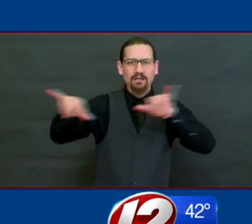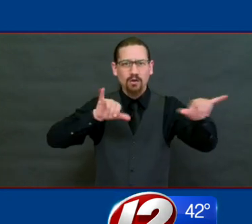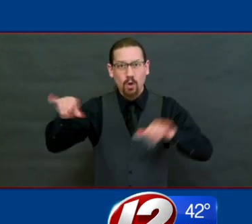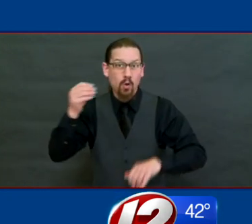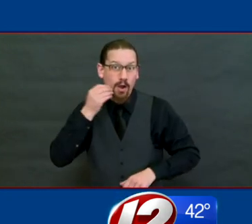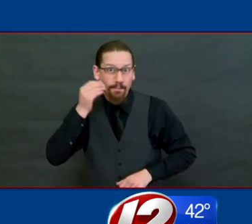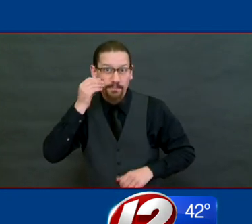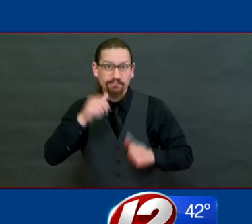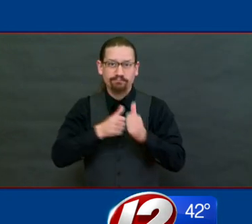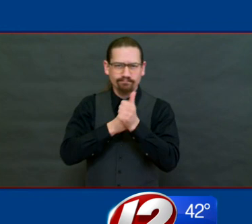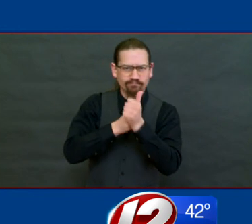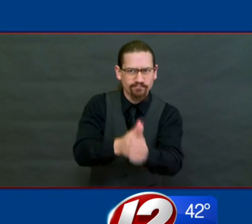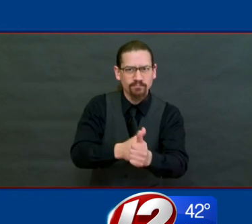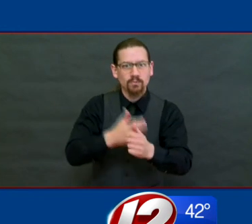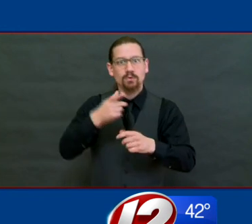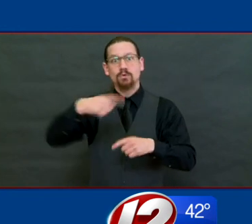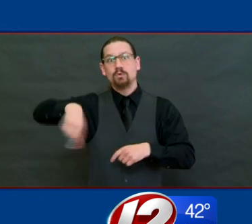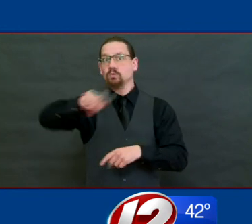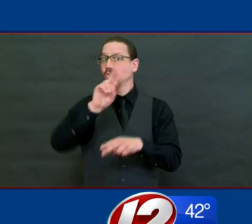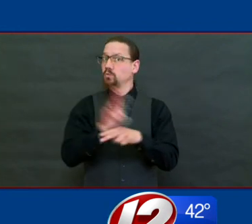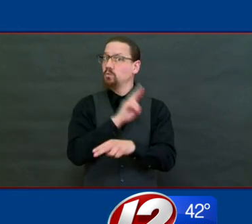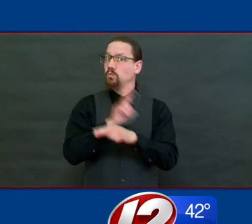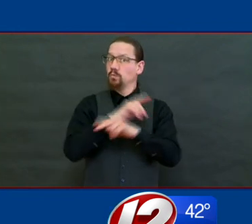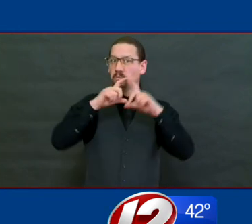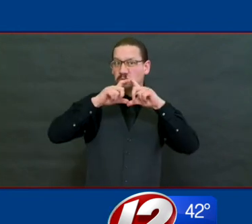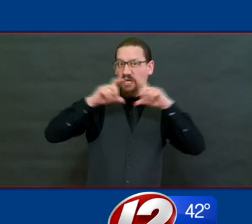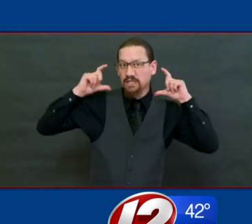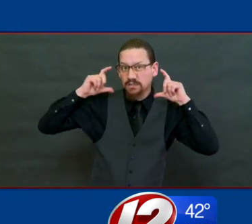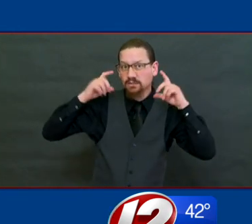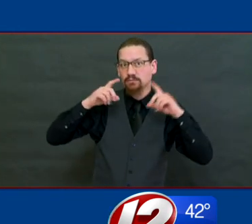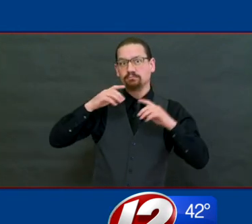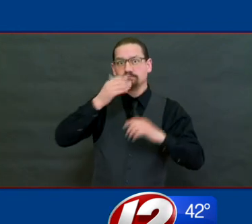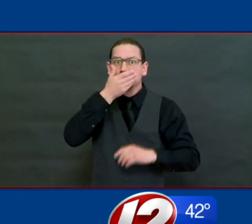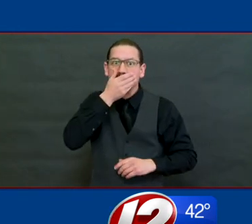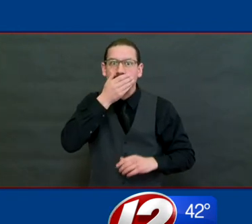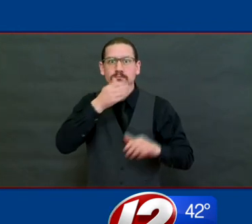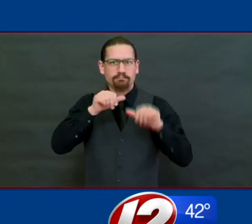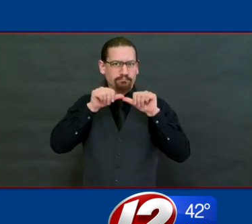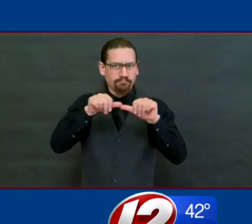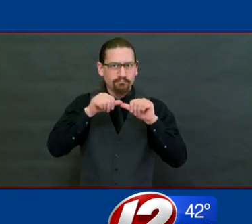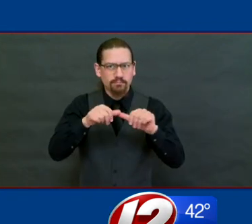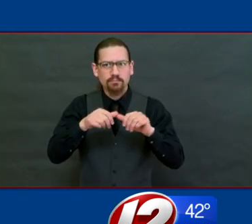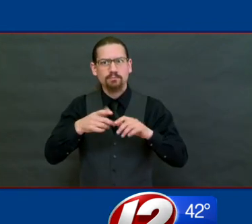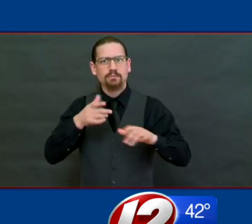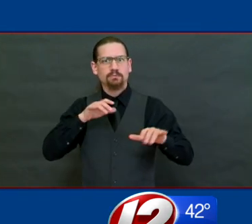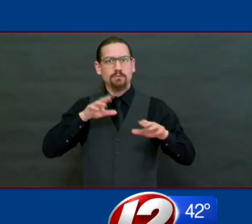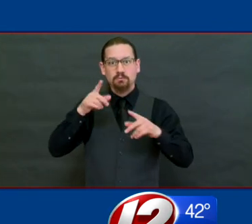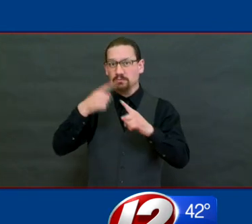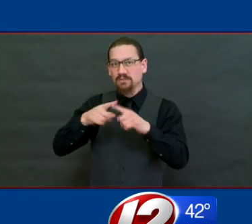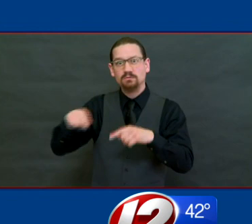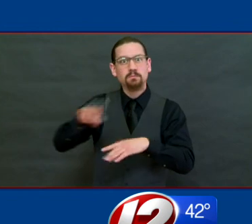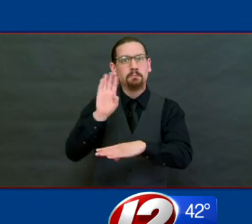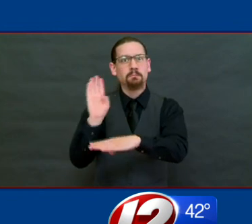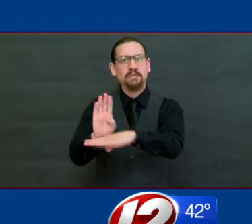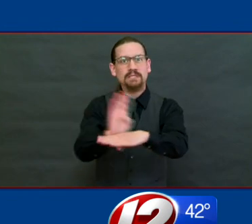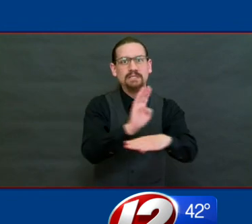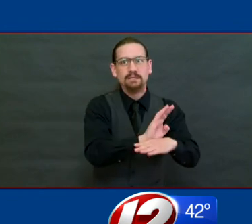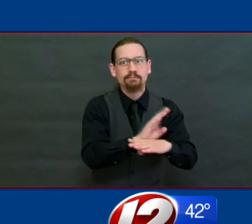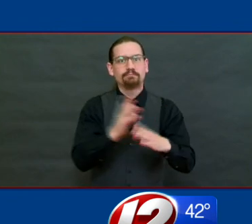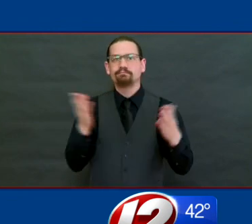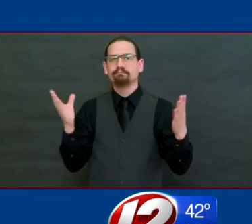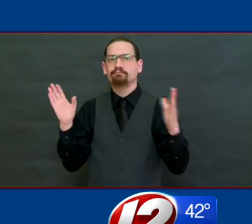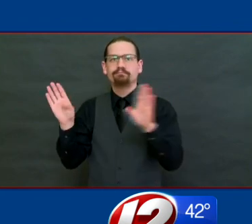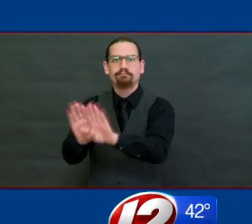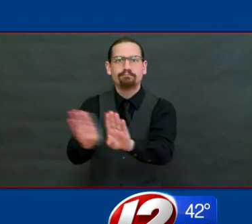that's been, closing your businesses. It's been really hard, but it's clearly working, and you should feel